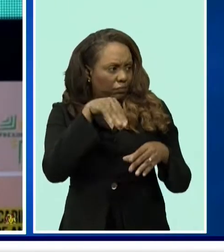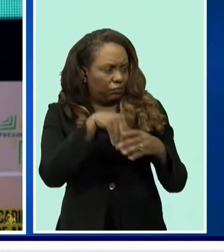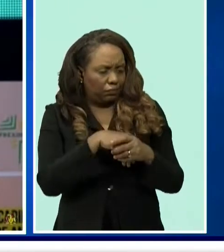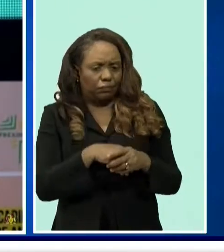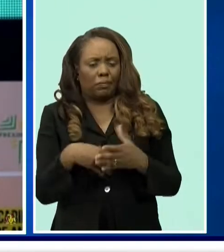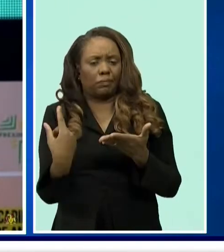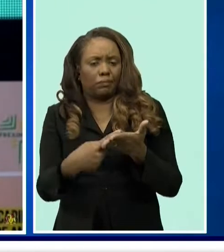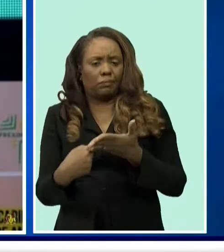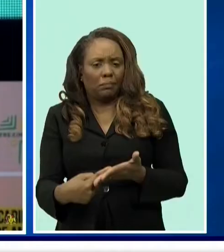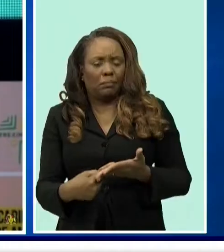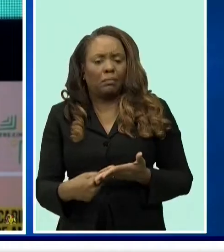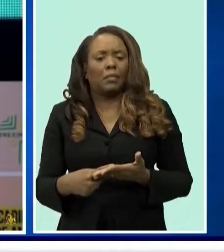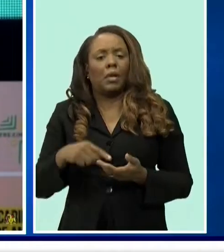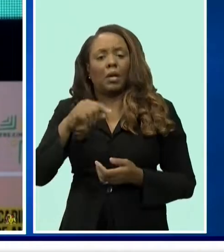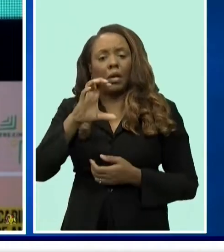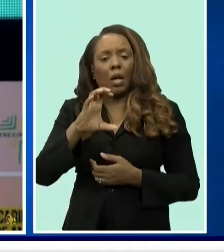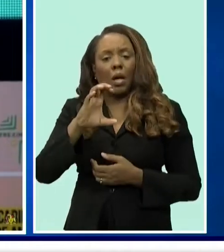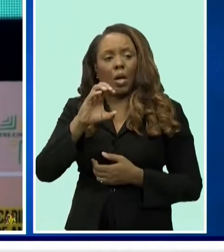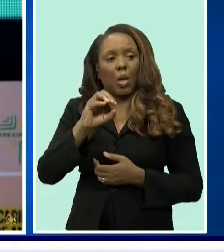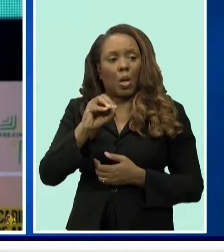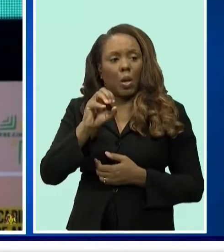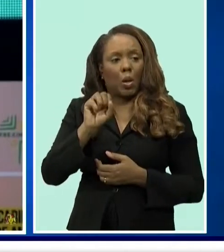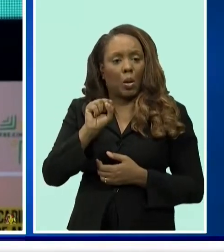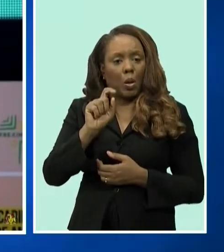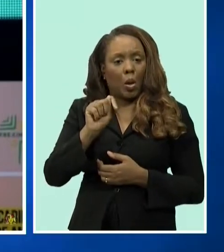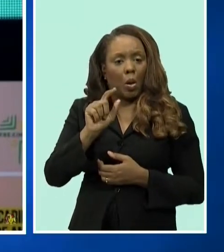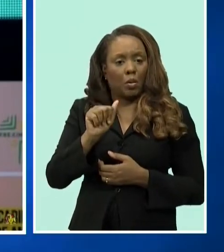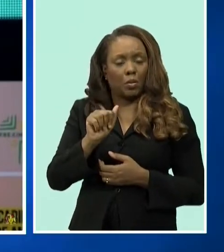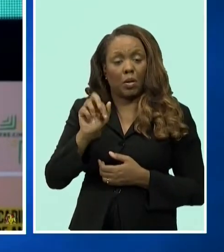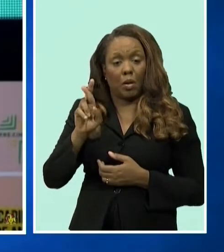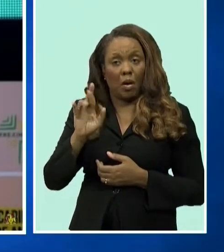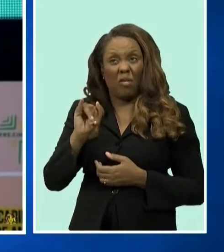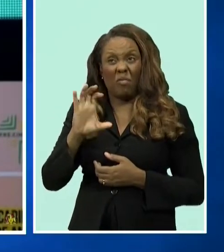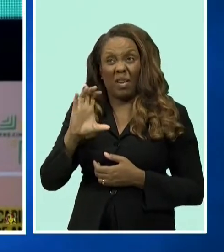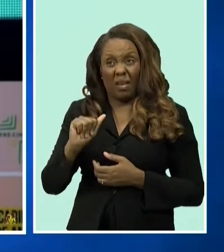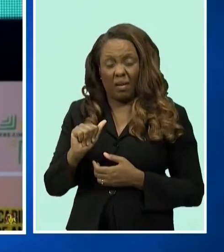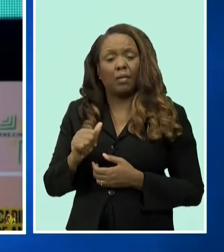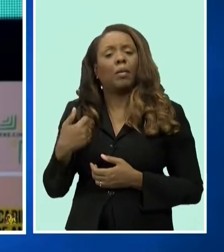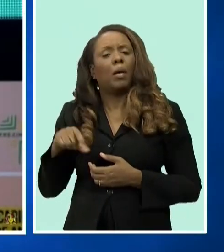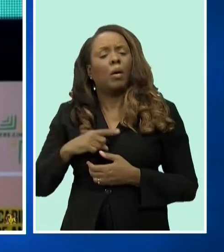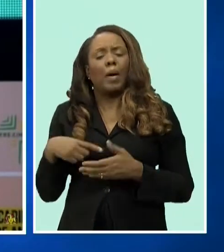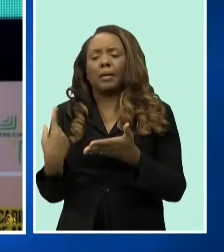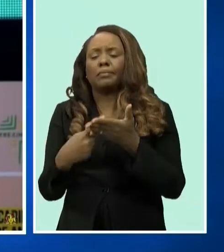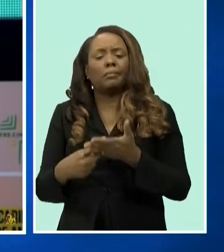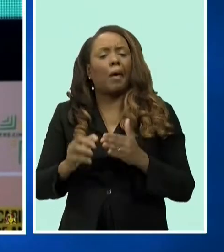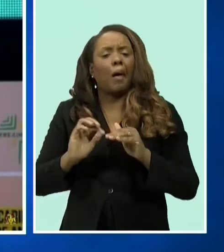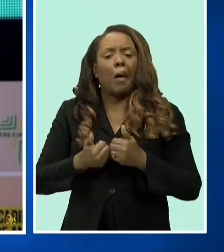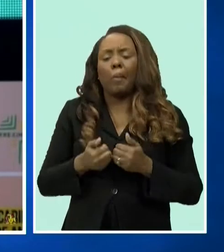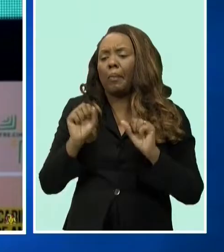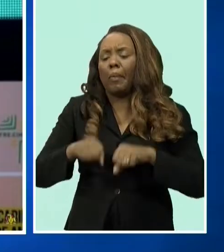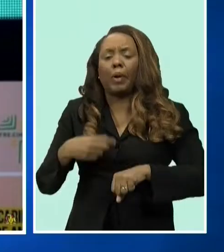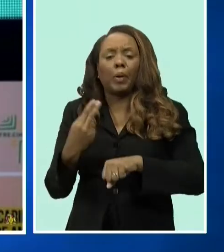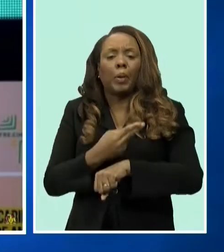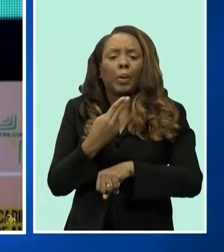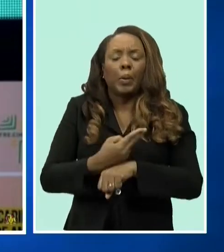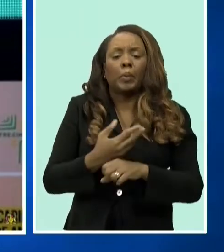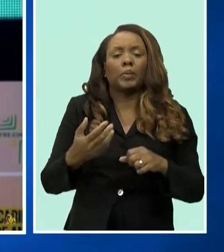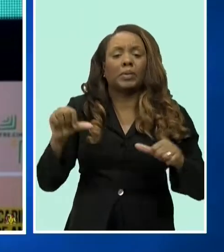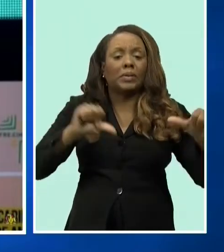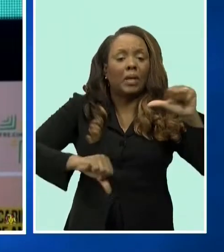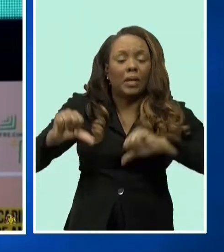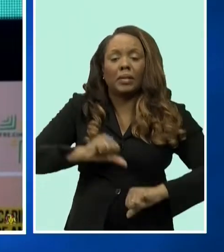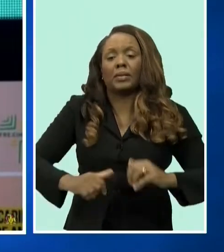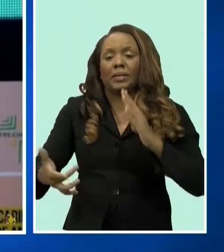over event. And what we looked at is how we can engage farmers and how we can use science and